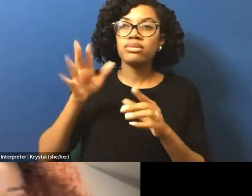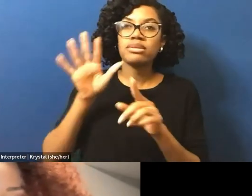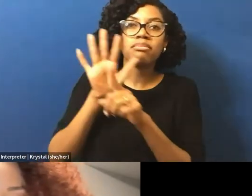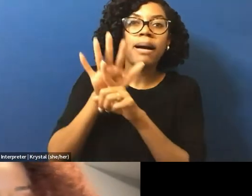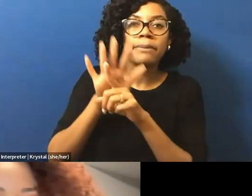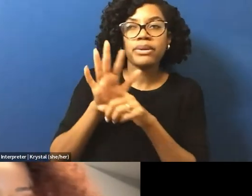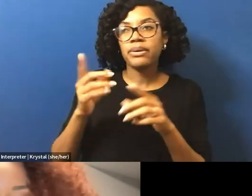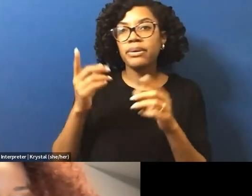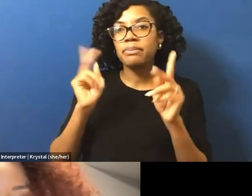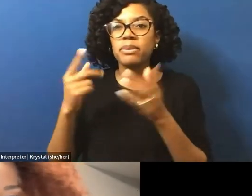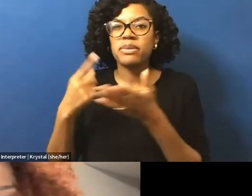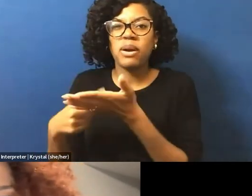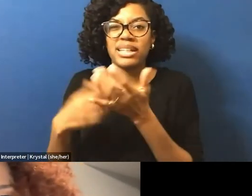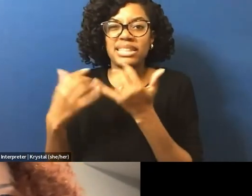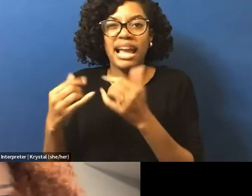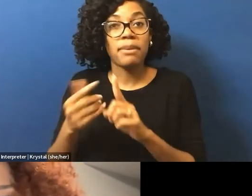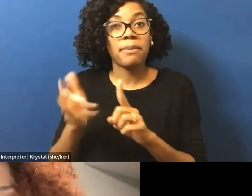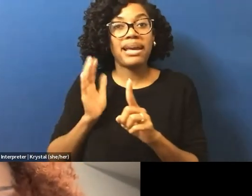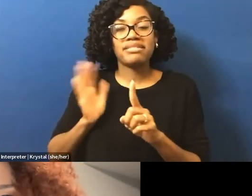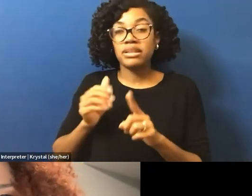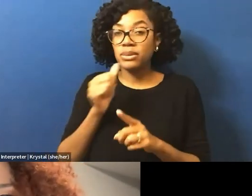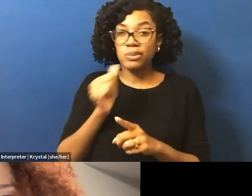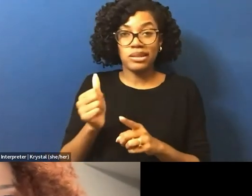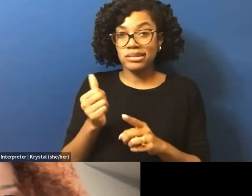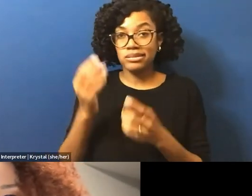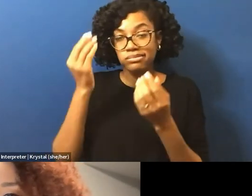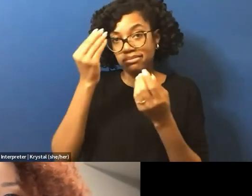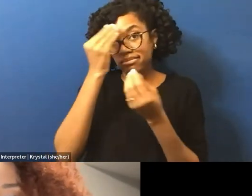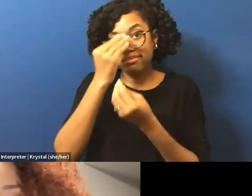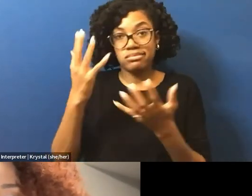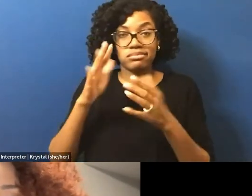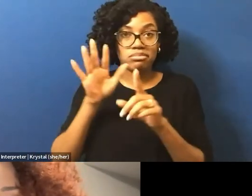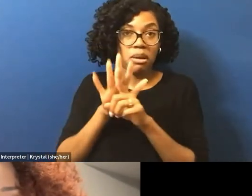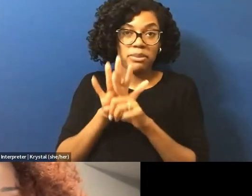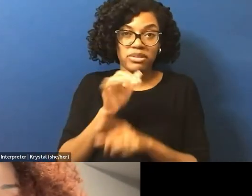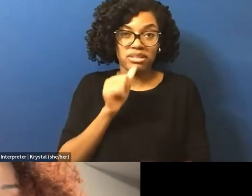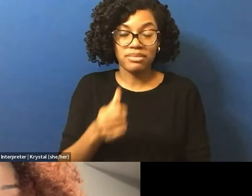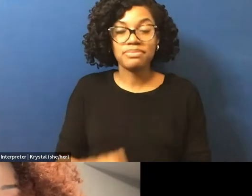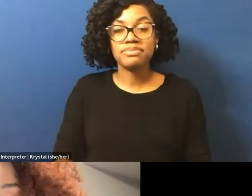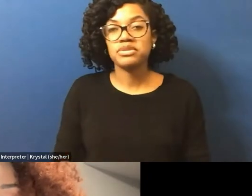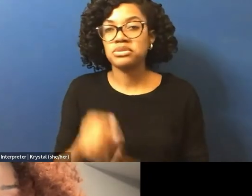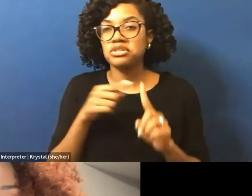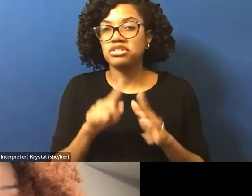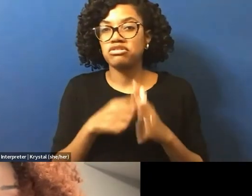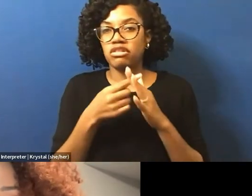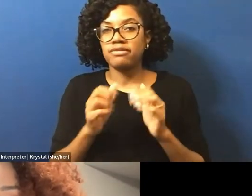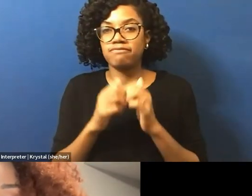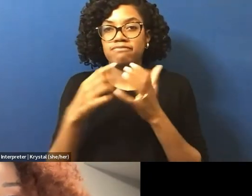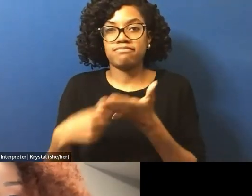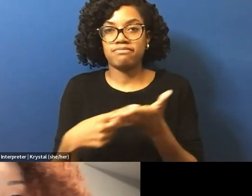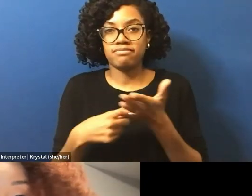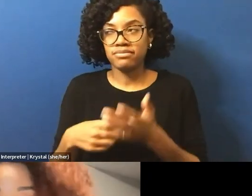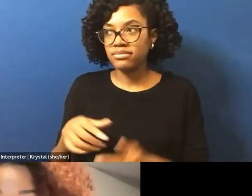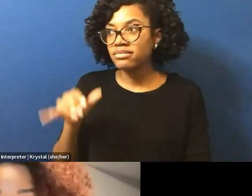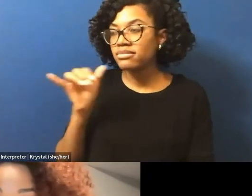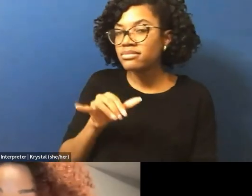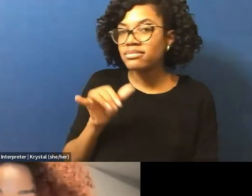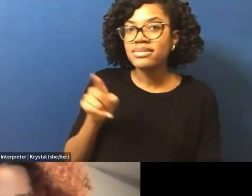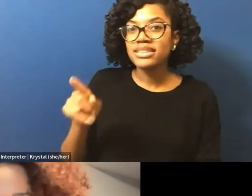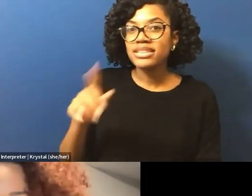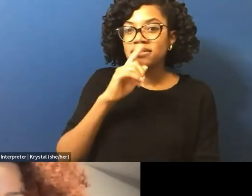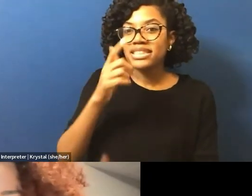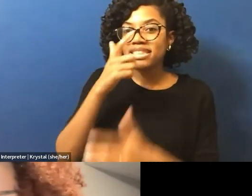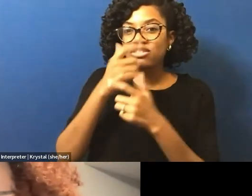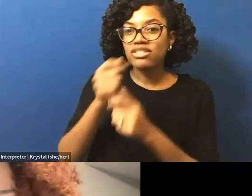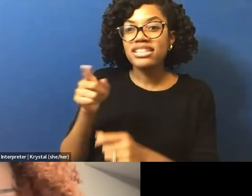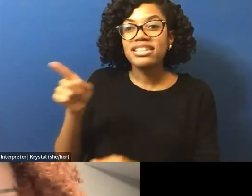Wow. Oh, this history is so fascinating. And I had actually learned about Callie House from another